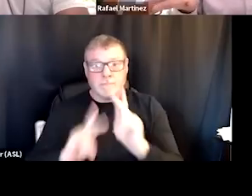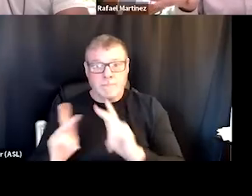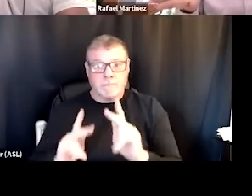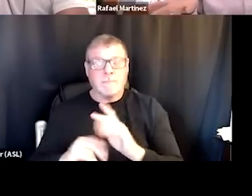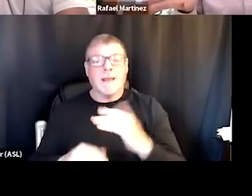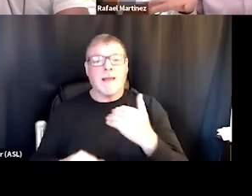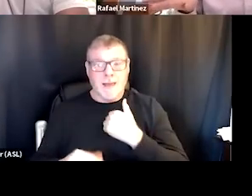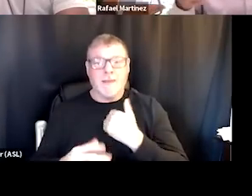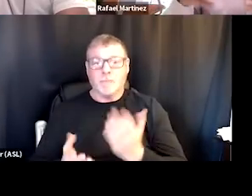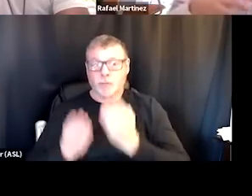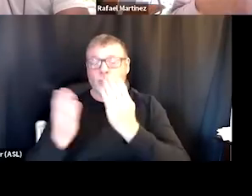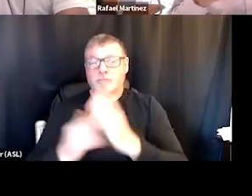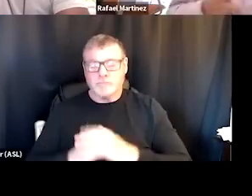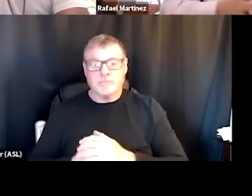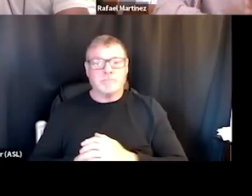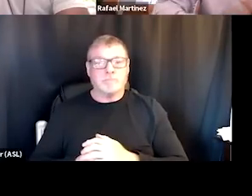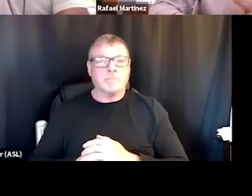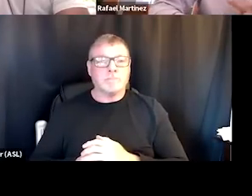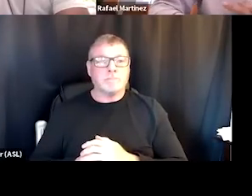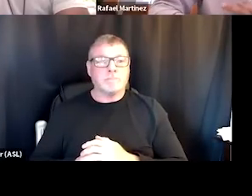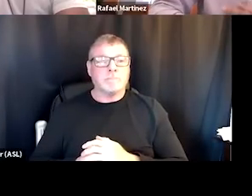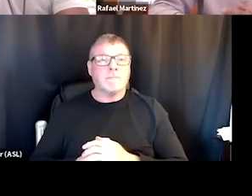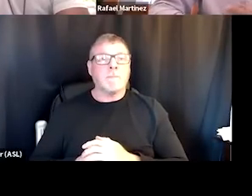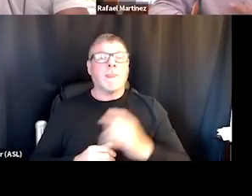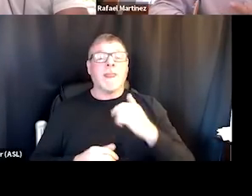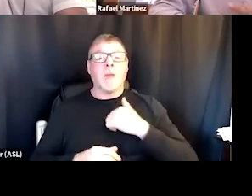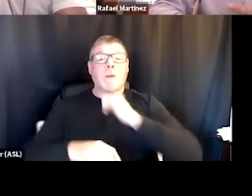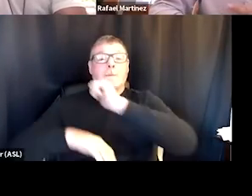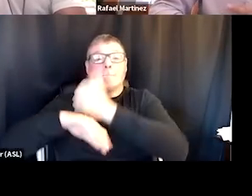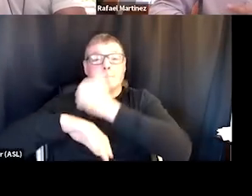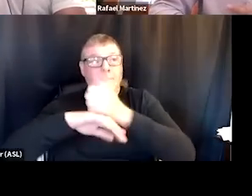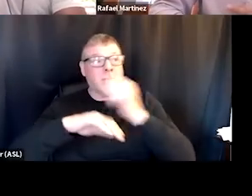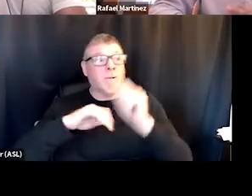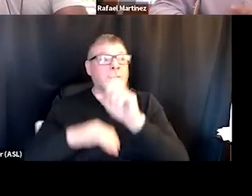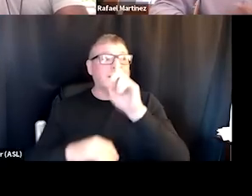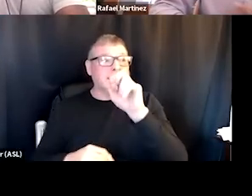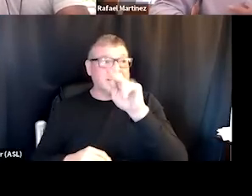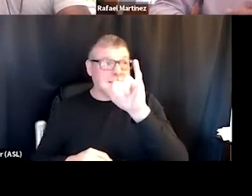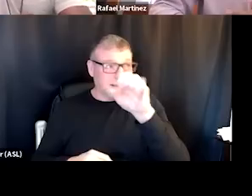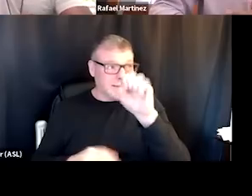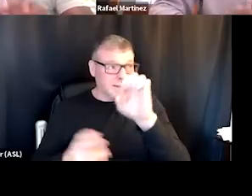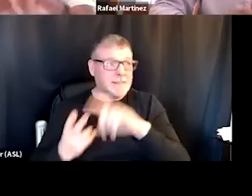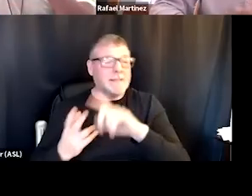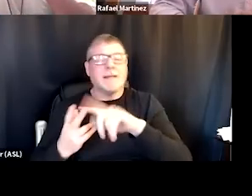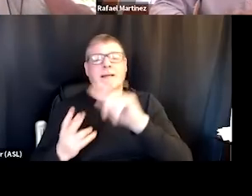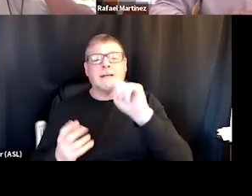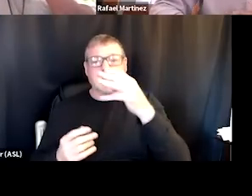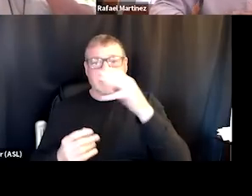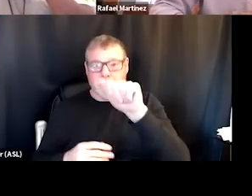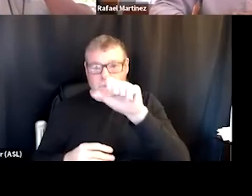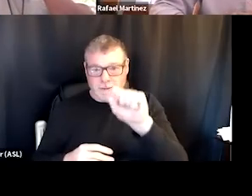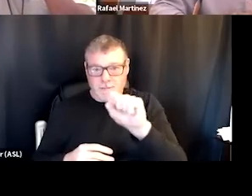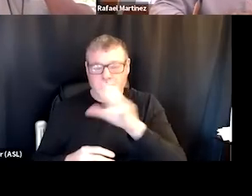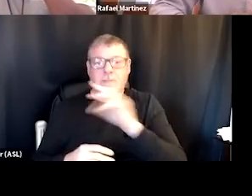City has to offer. We're piloting this program with Denise and Thomas, and it was very successful as we're